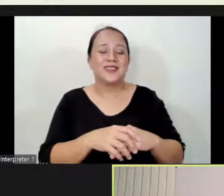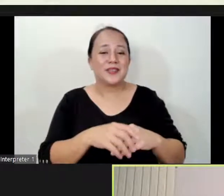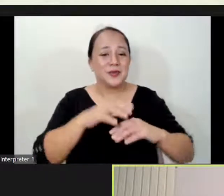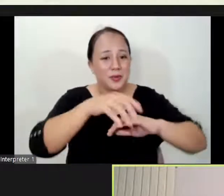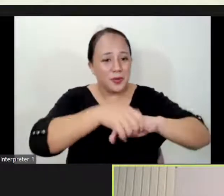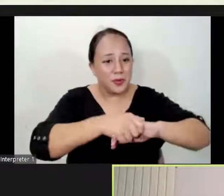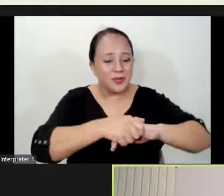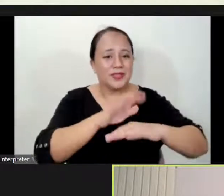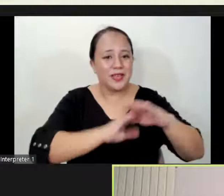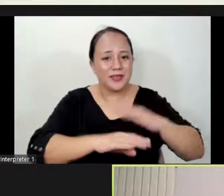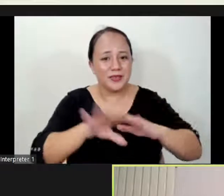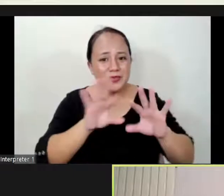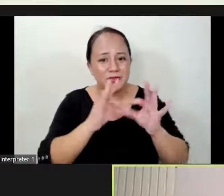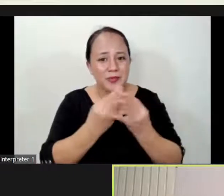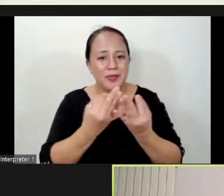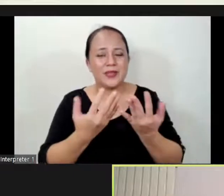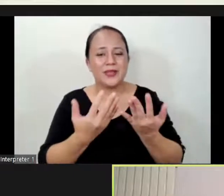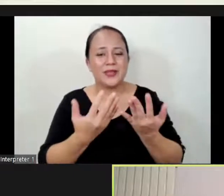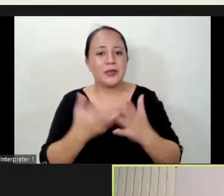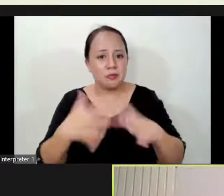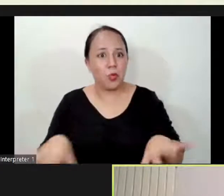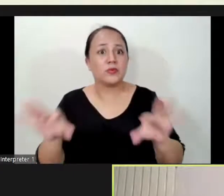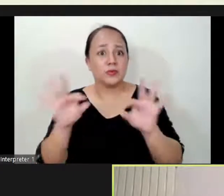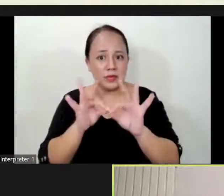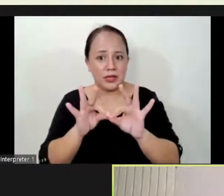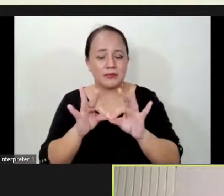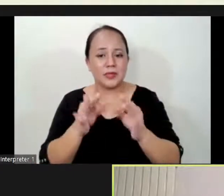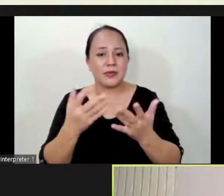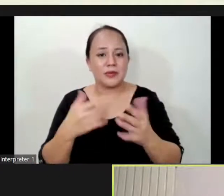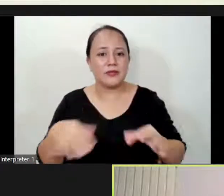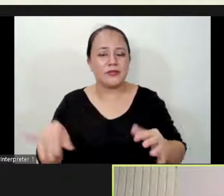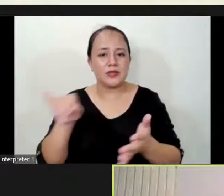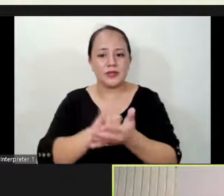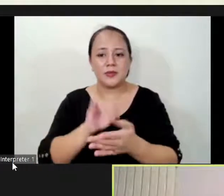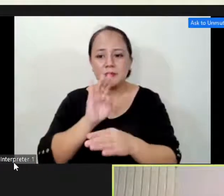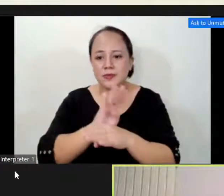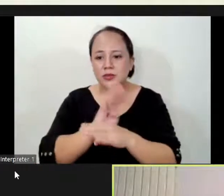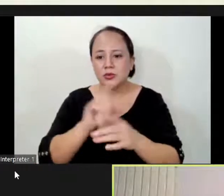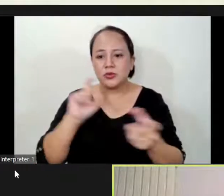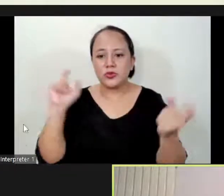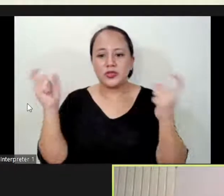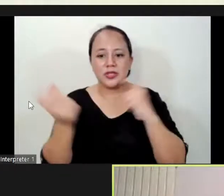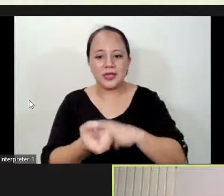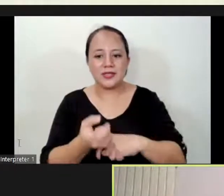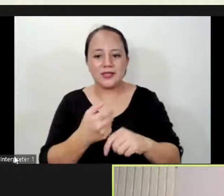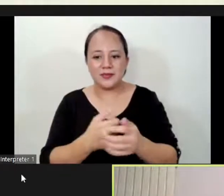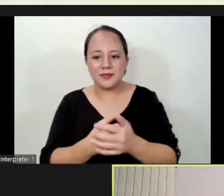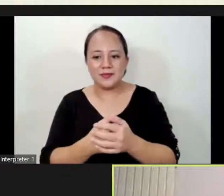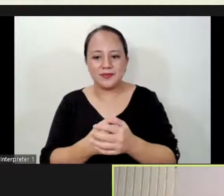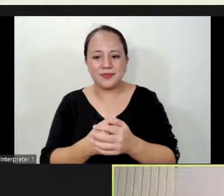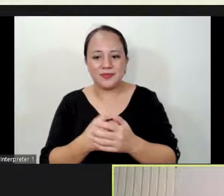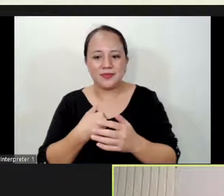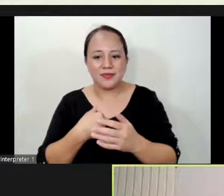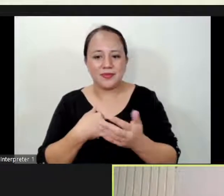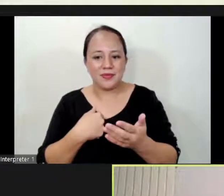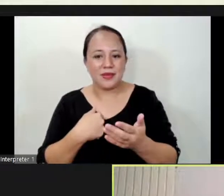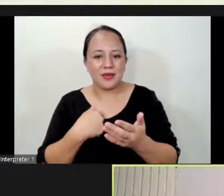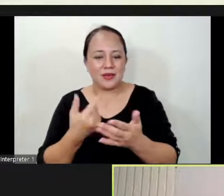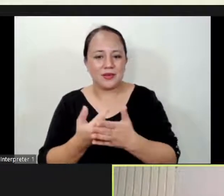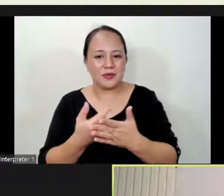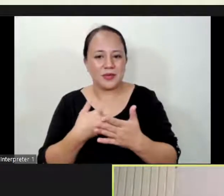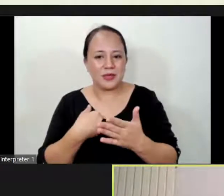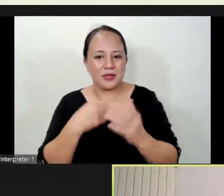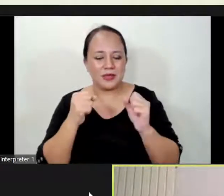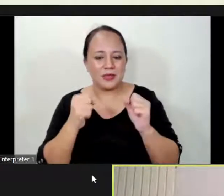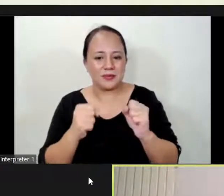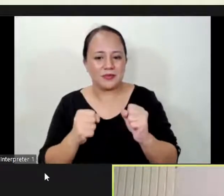that child, or as significant as making a major investment from a business to change business practices. Everyone has a role. It's about